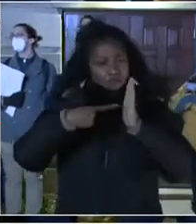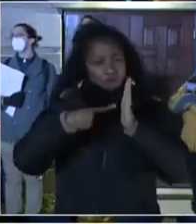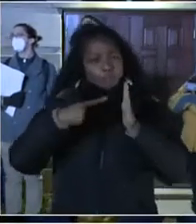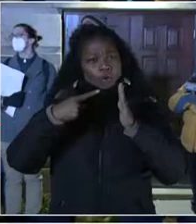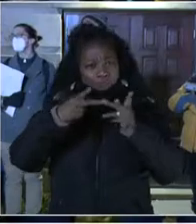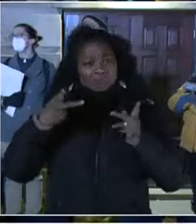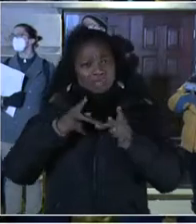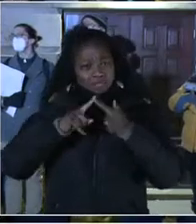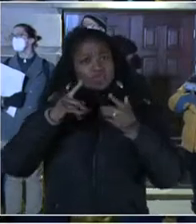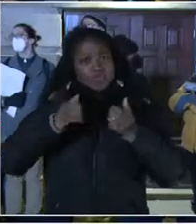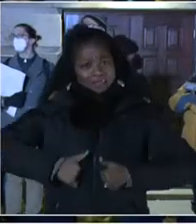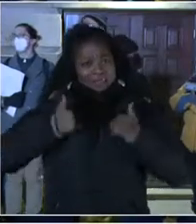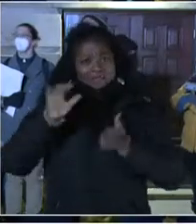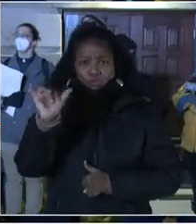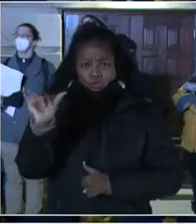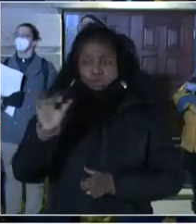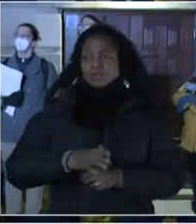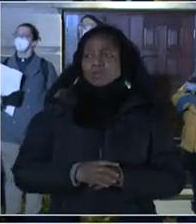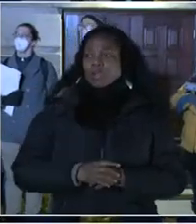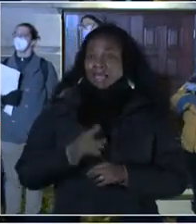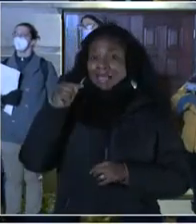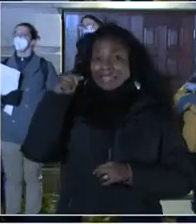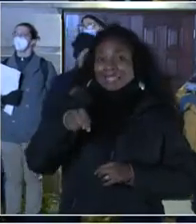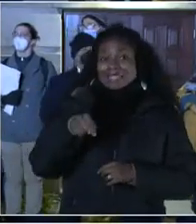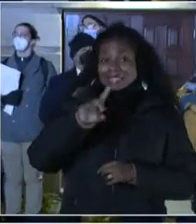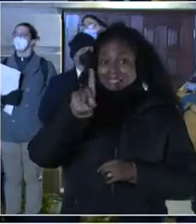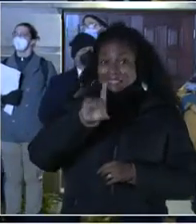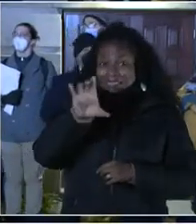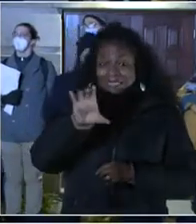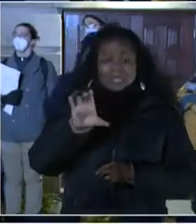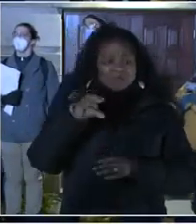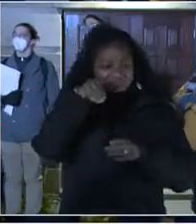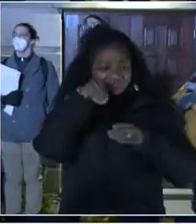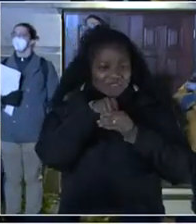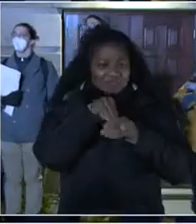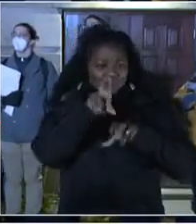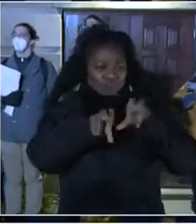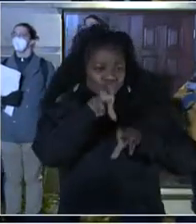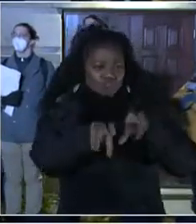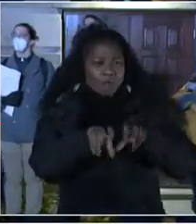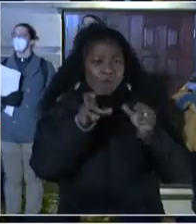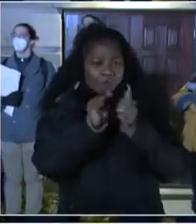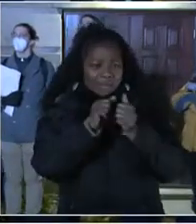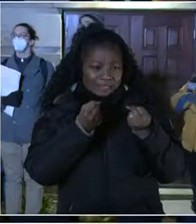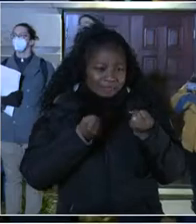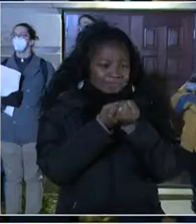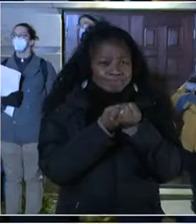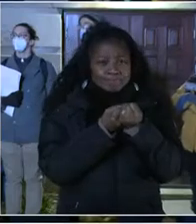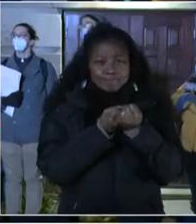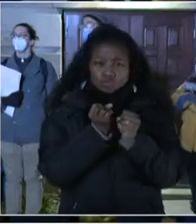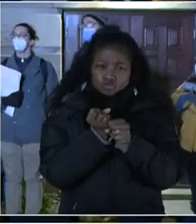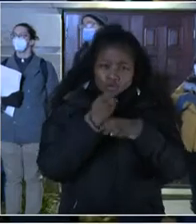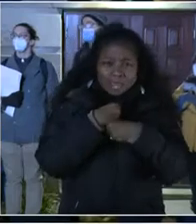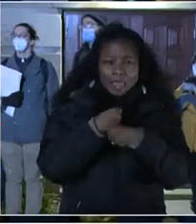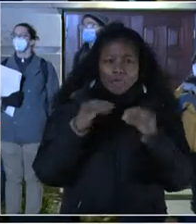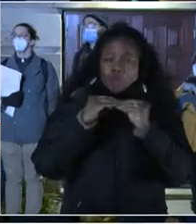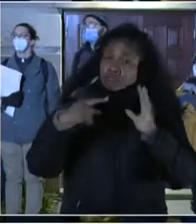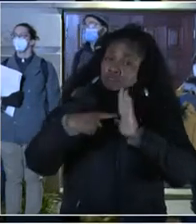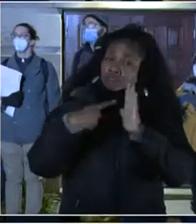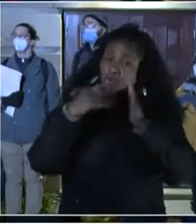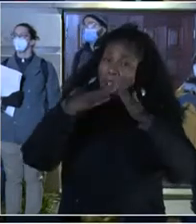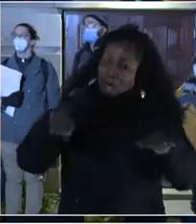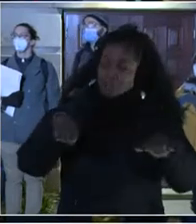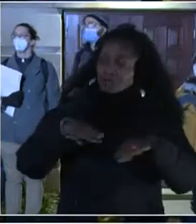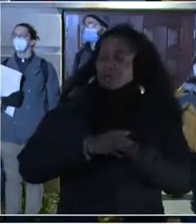are certainly invested as a city in doing our part to create affordable housing,